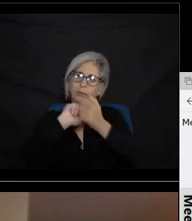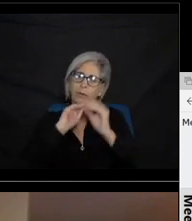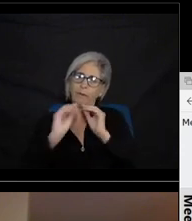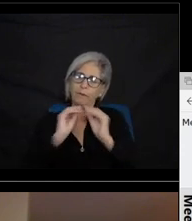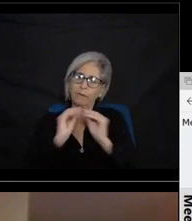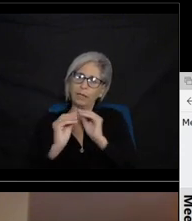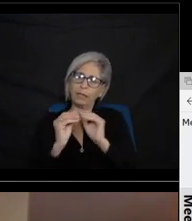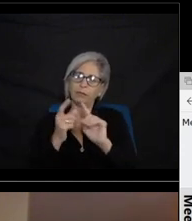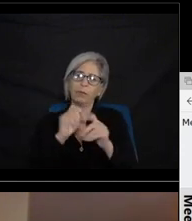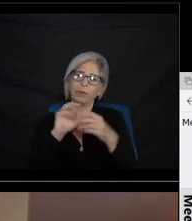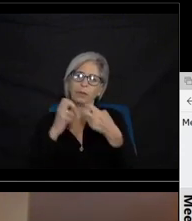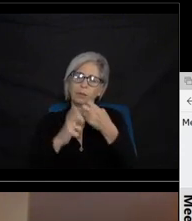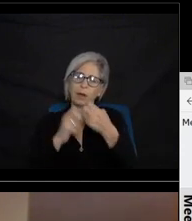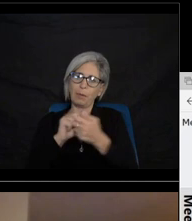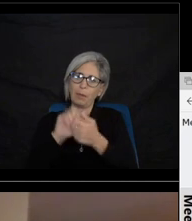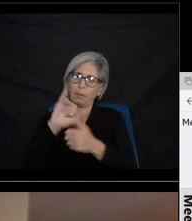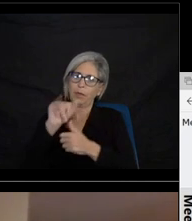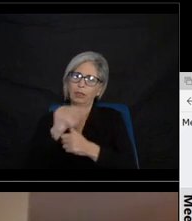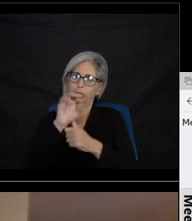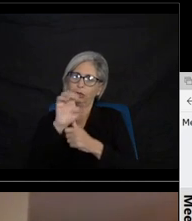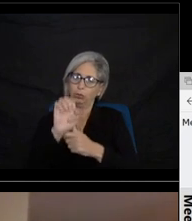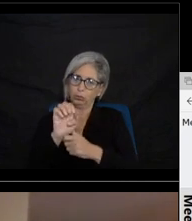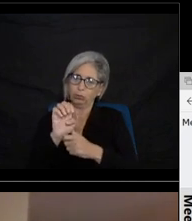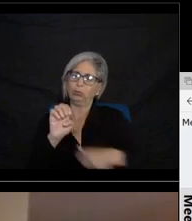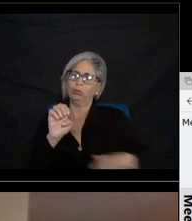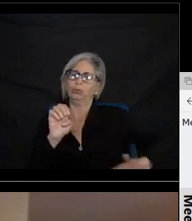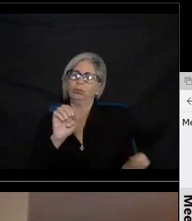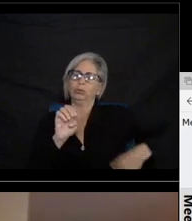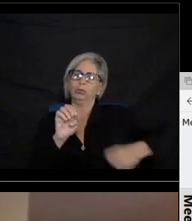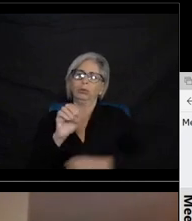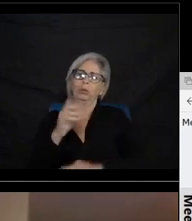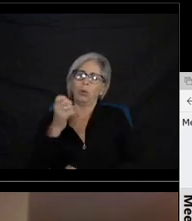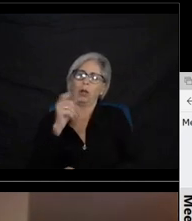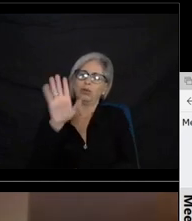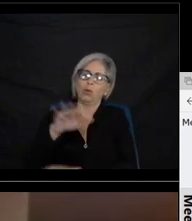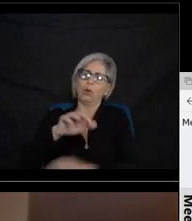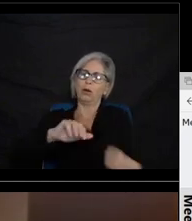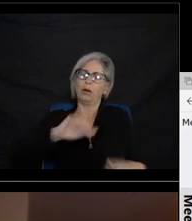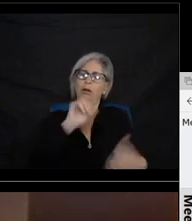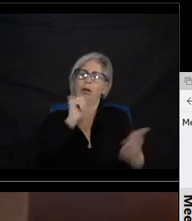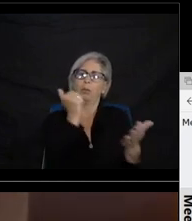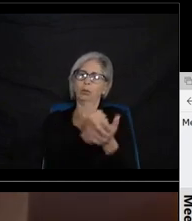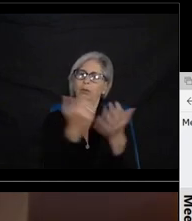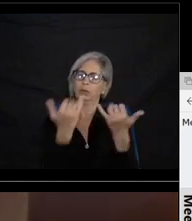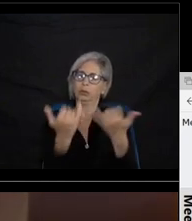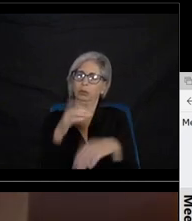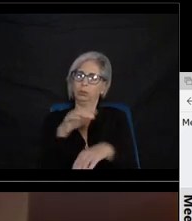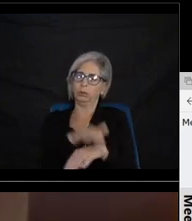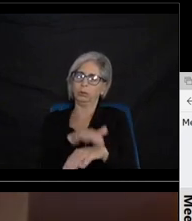June. And we wanted to basically get your approval tonight on